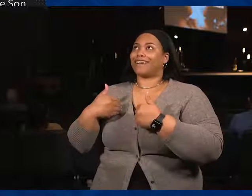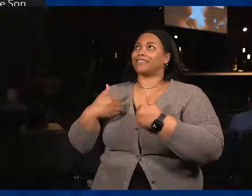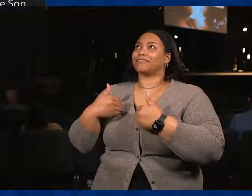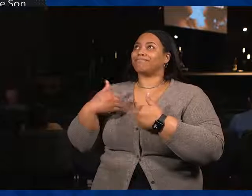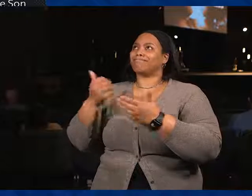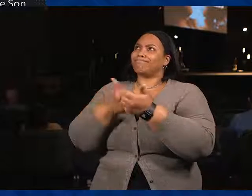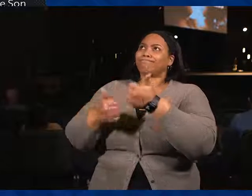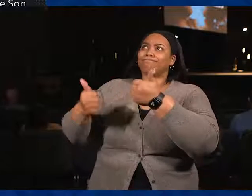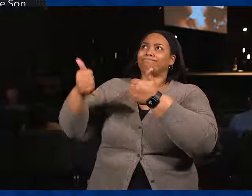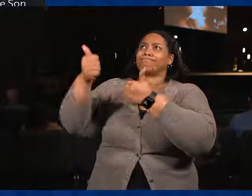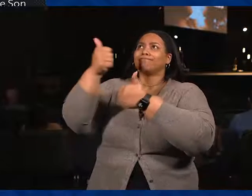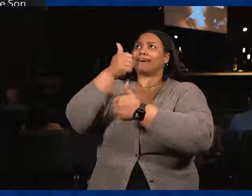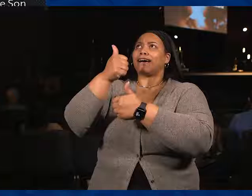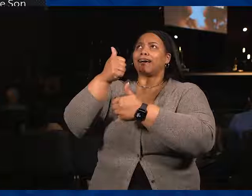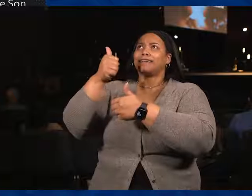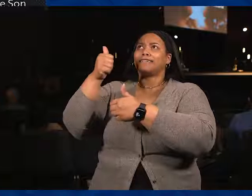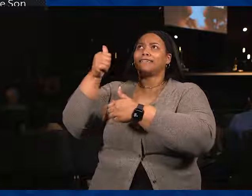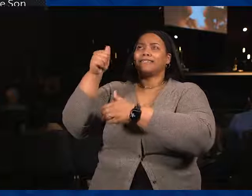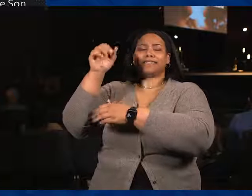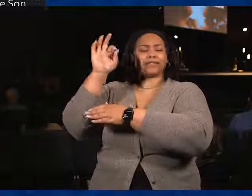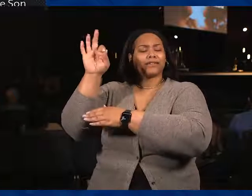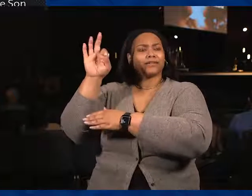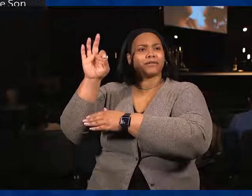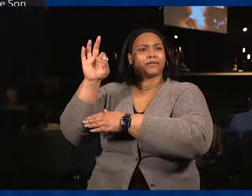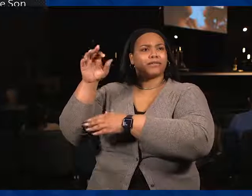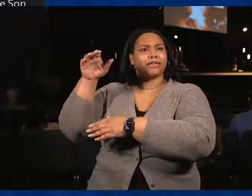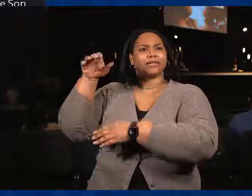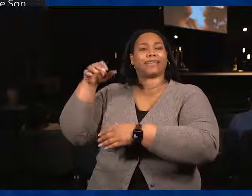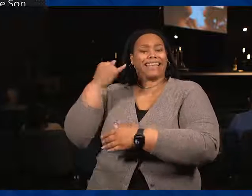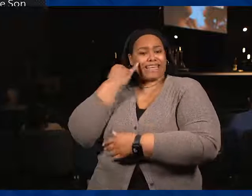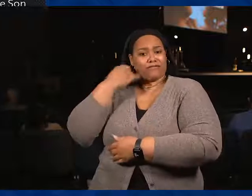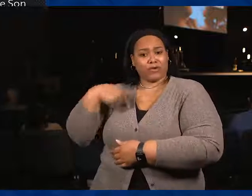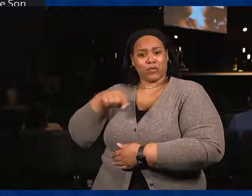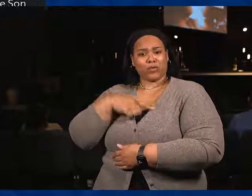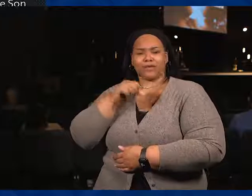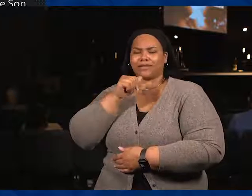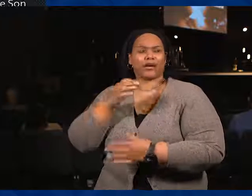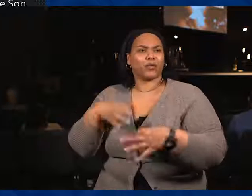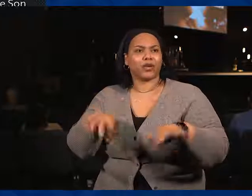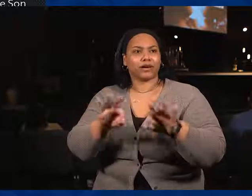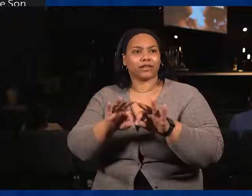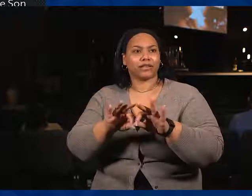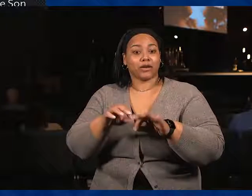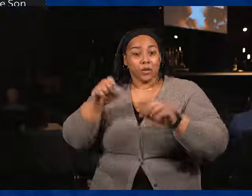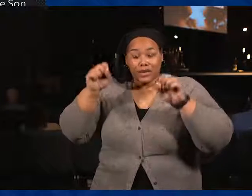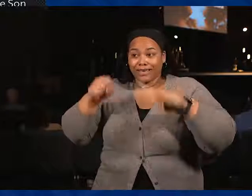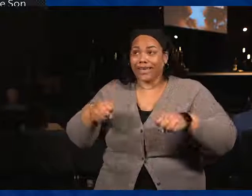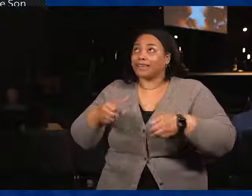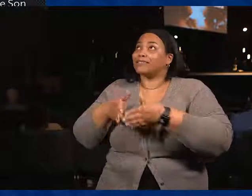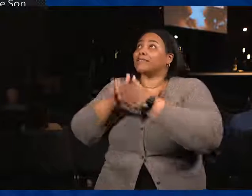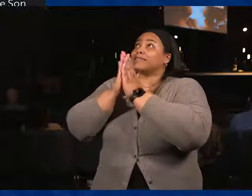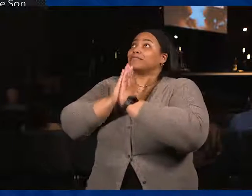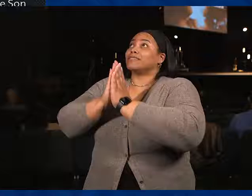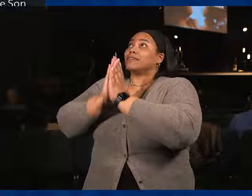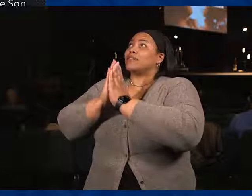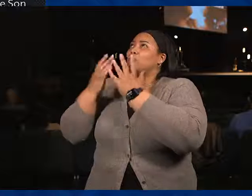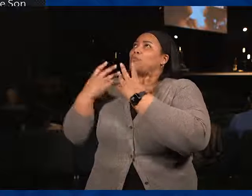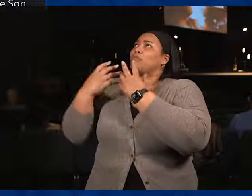priest, watch this. Even when we're unworthy, let us come boldly before his